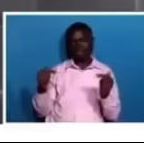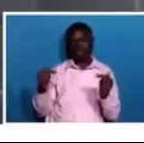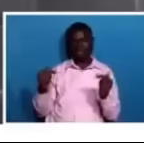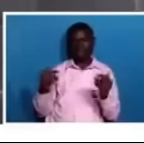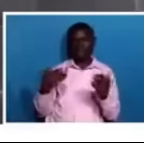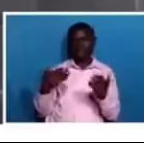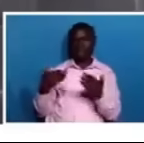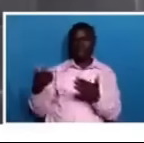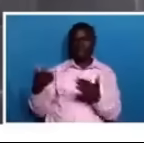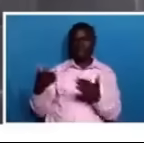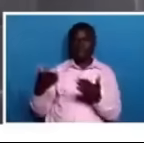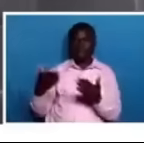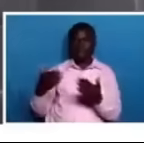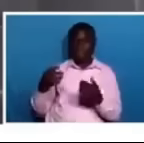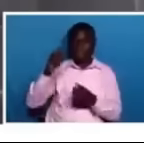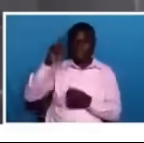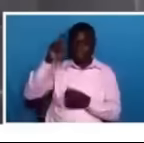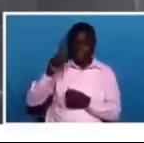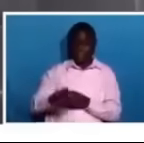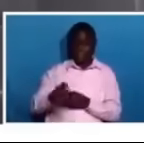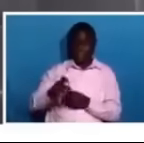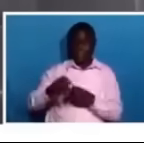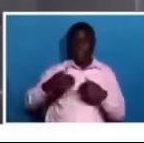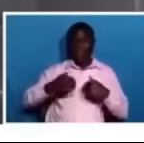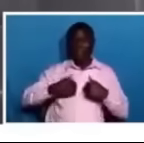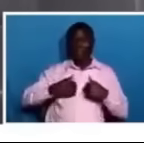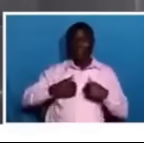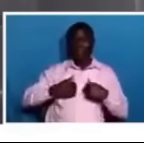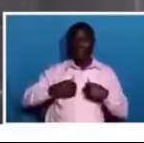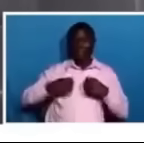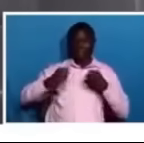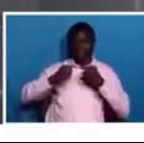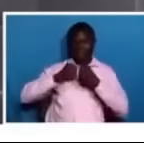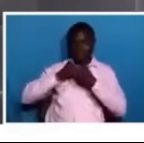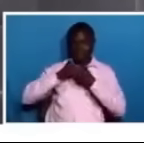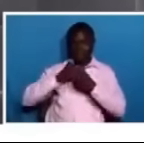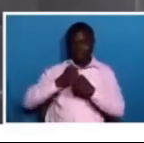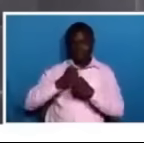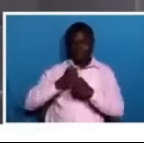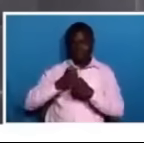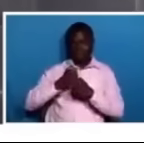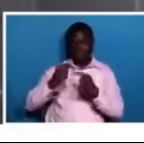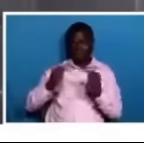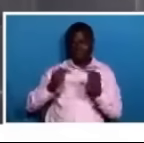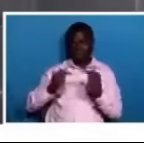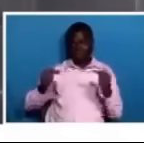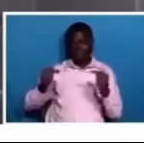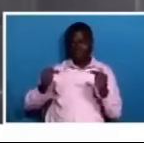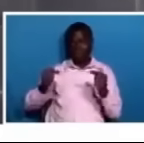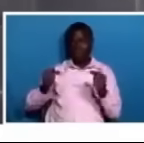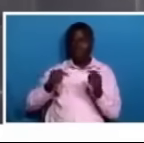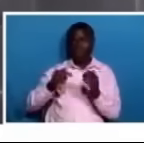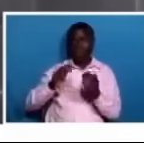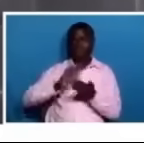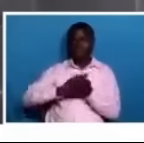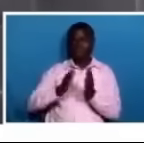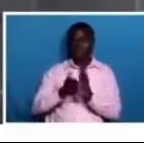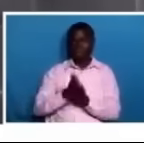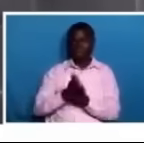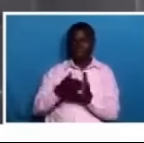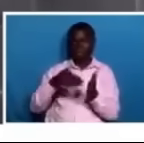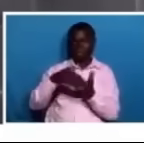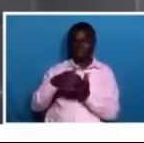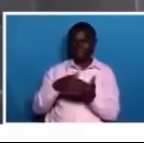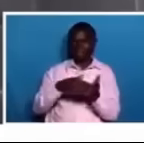we should be having a very strong opposition by this time to check on the government, it's becoming weaker and weaker, and we can't hear